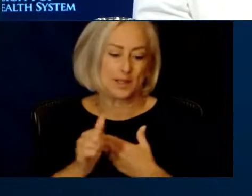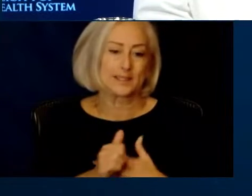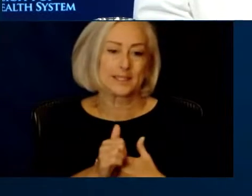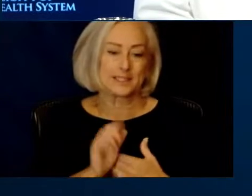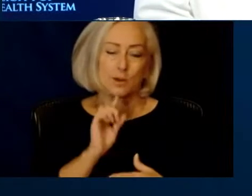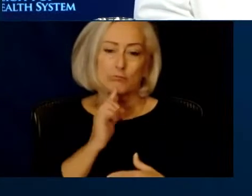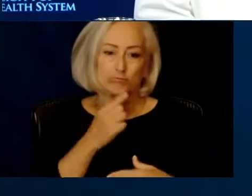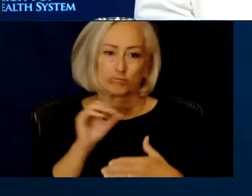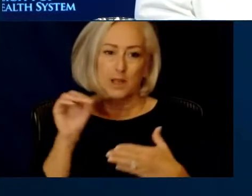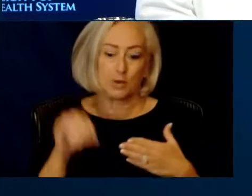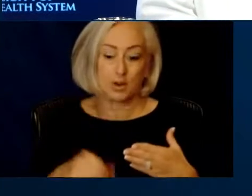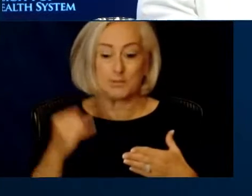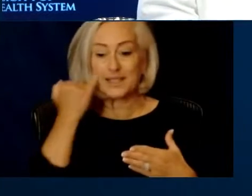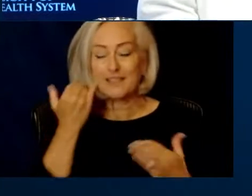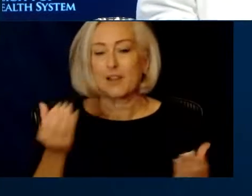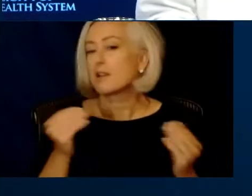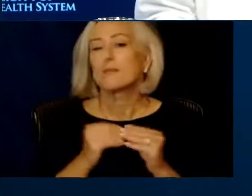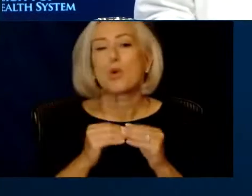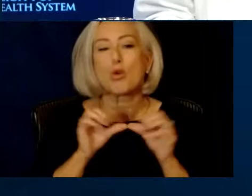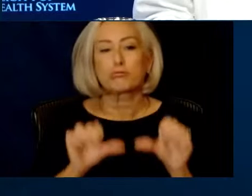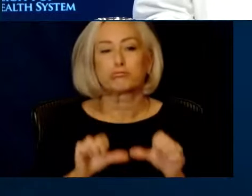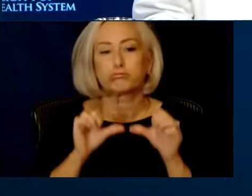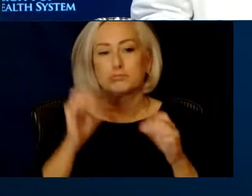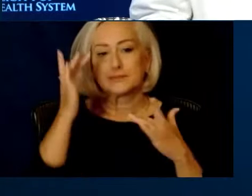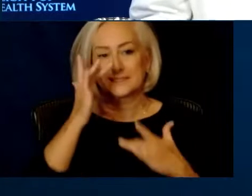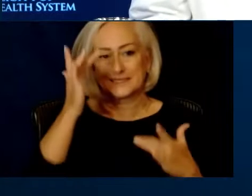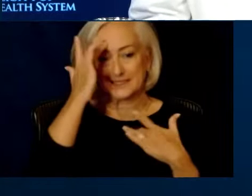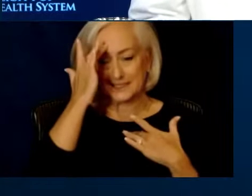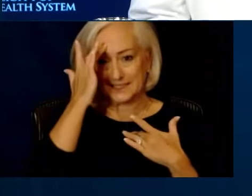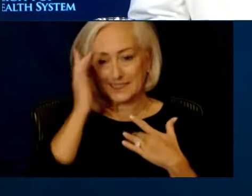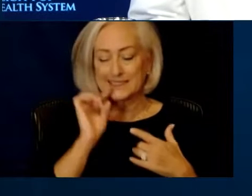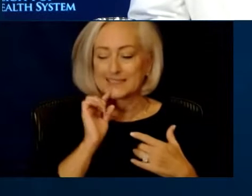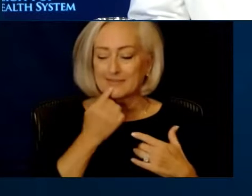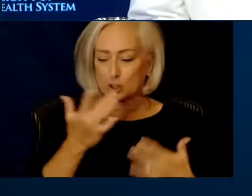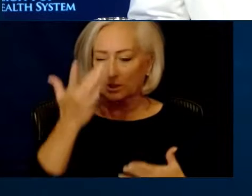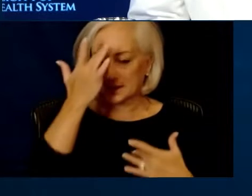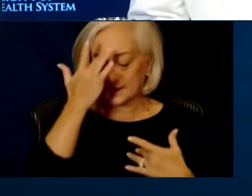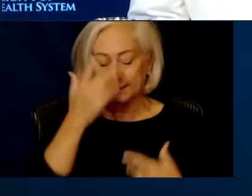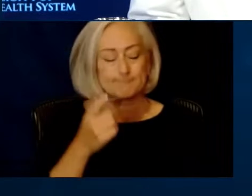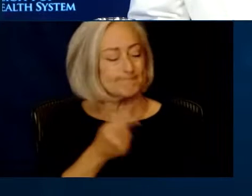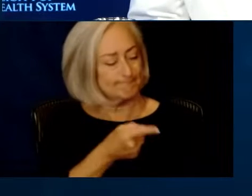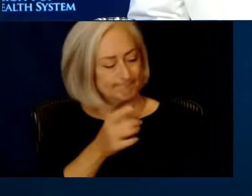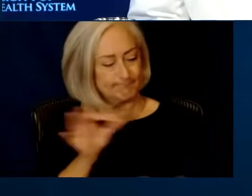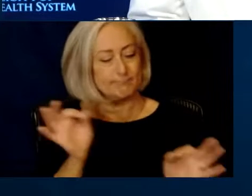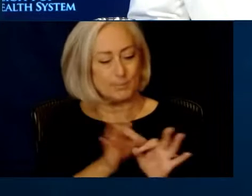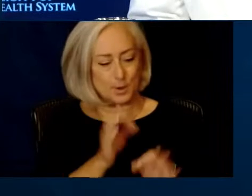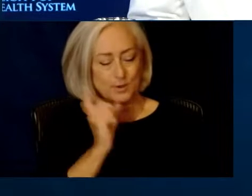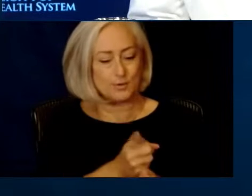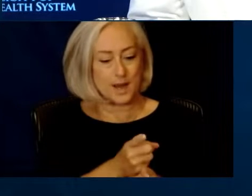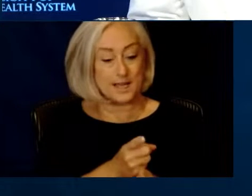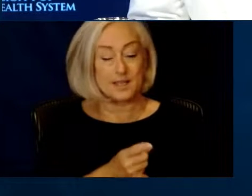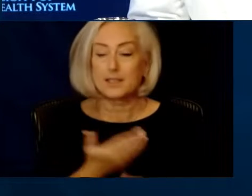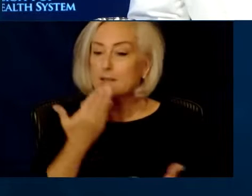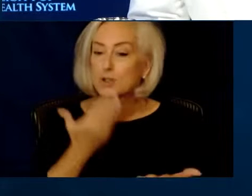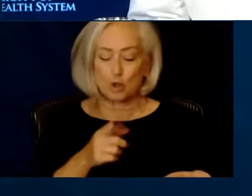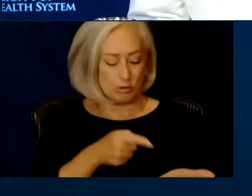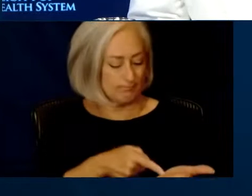have more chronic disease and severe disease. Yeah, I think that's the key, Steve. You're exactly right. We have good published data on this. I think there